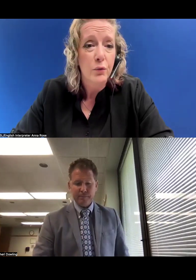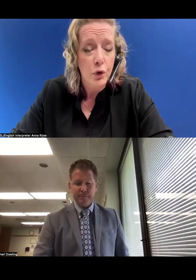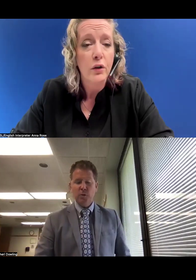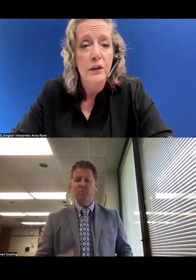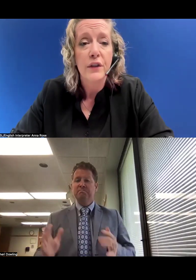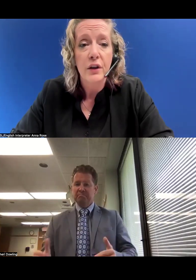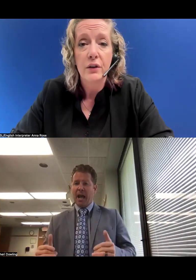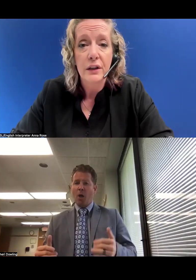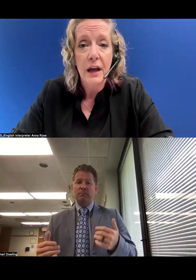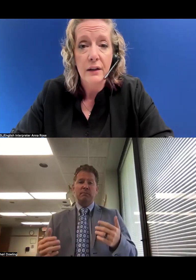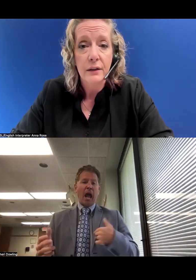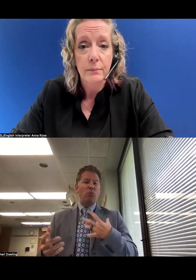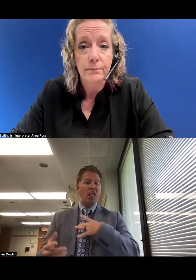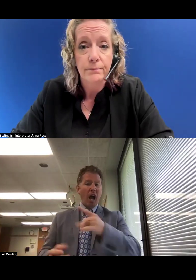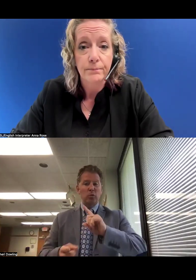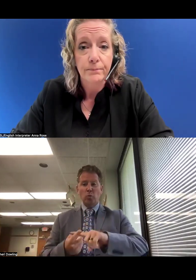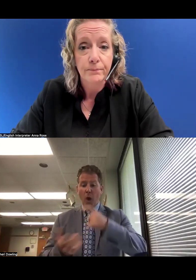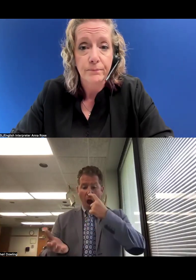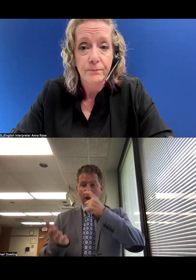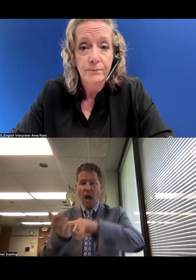regardless of their hearing status.